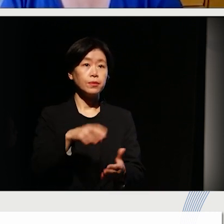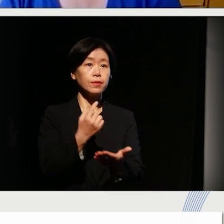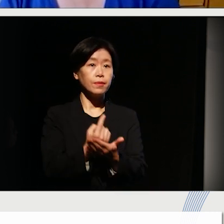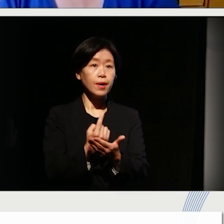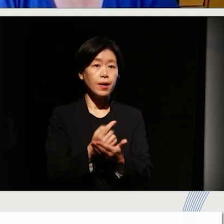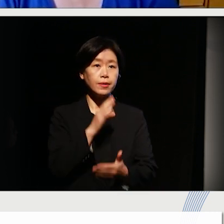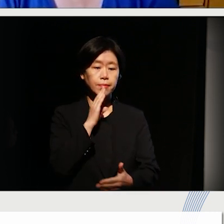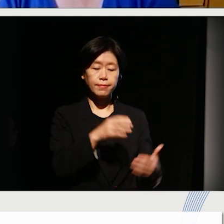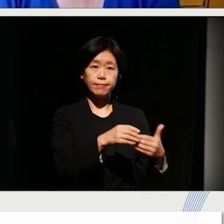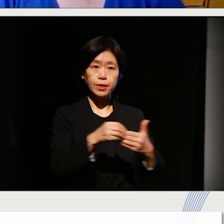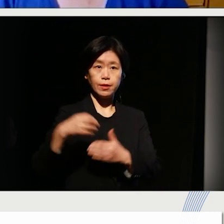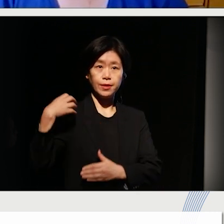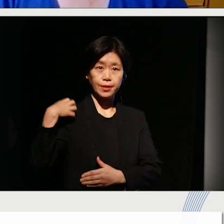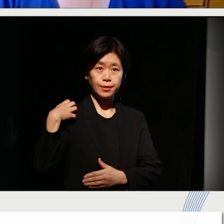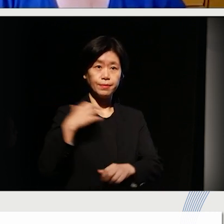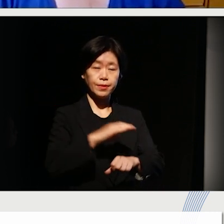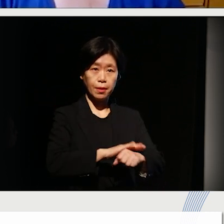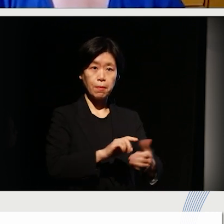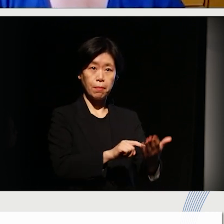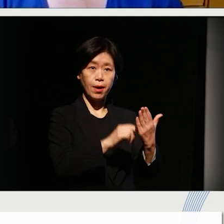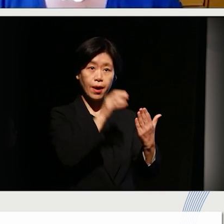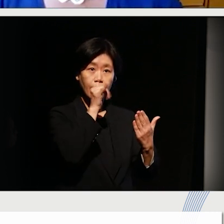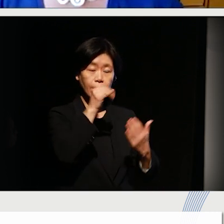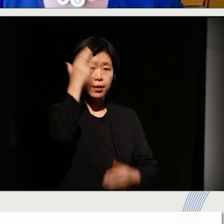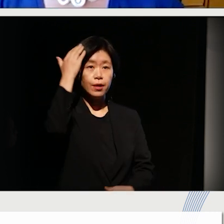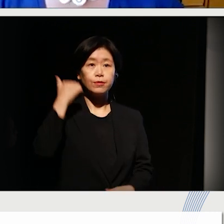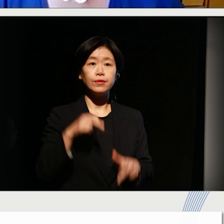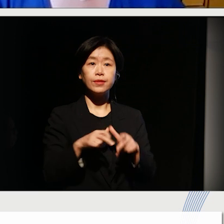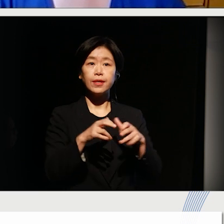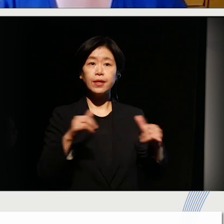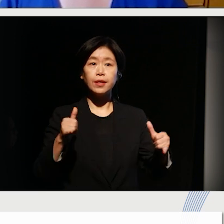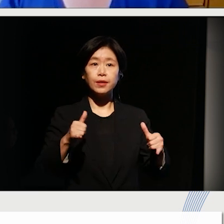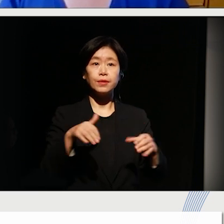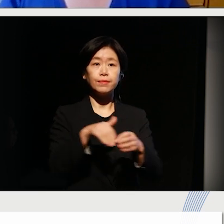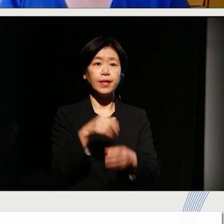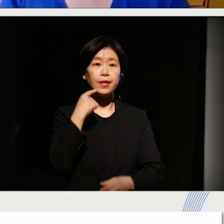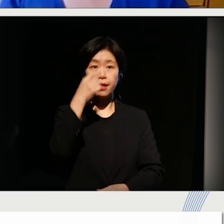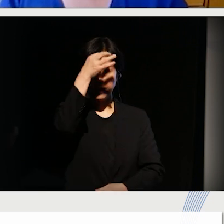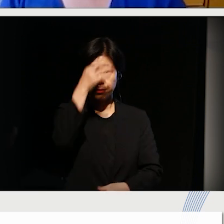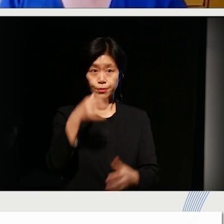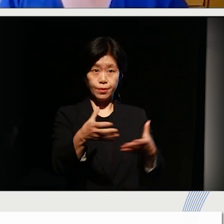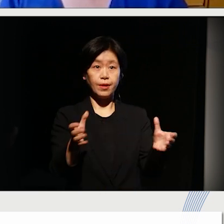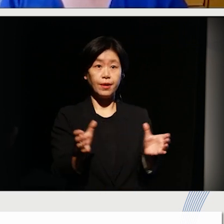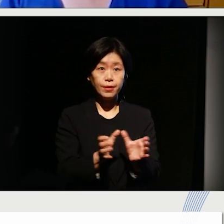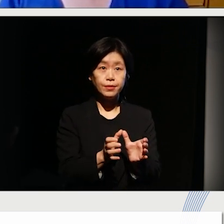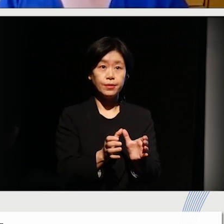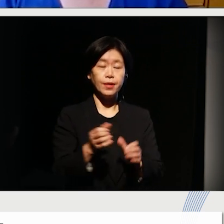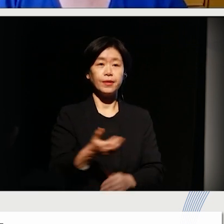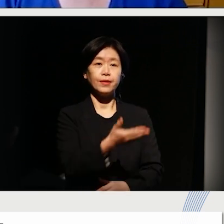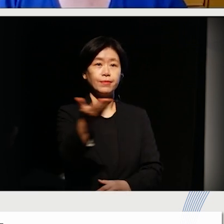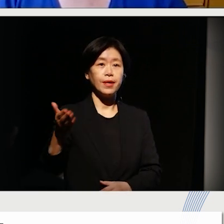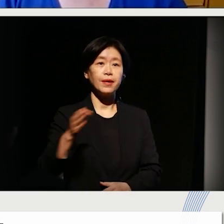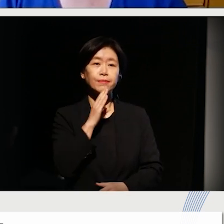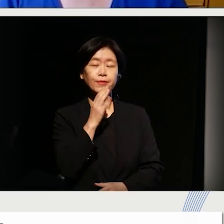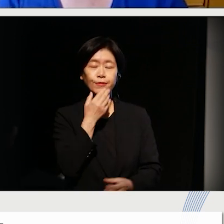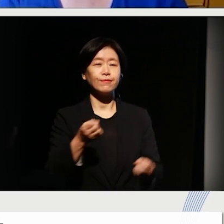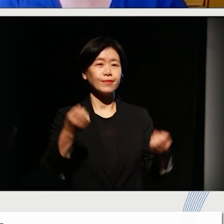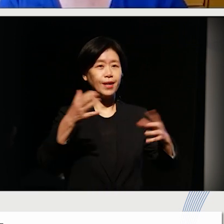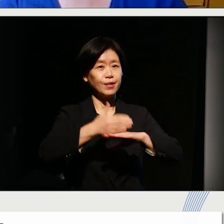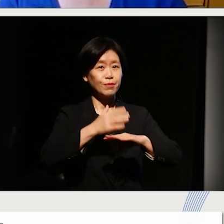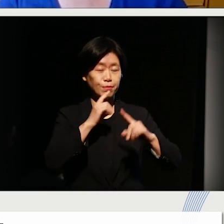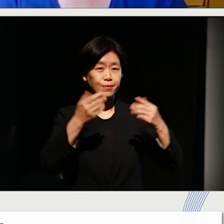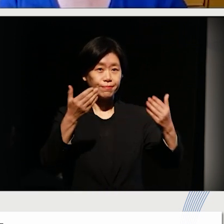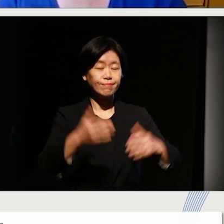Disability Arts and Culture Center and all of you for the leadership you are demonstrating by participating today. And I hope that what I have